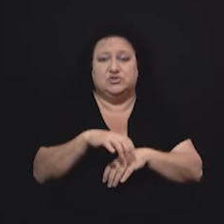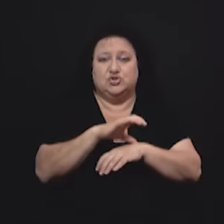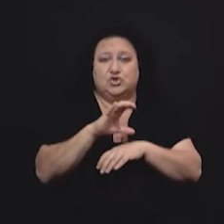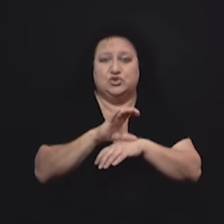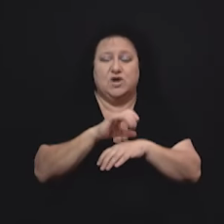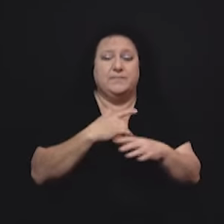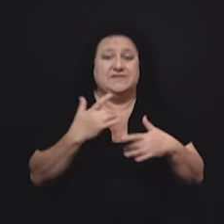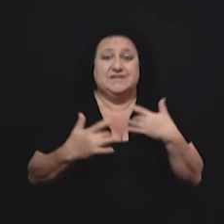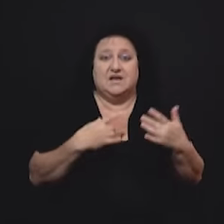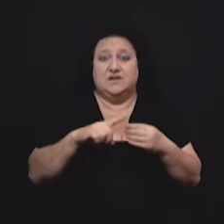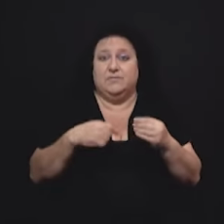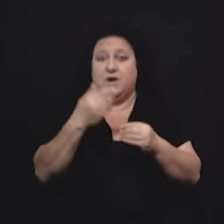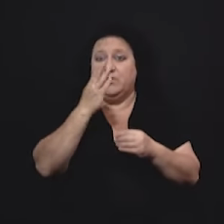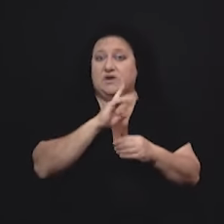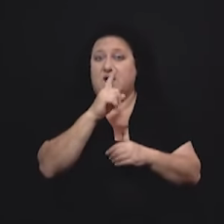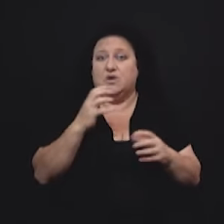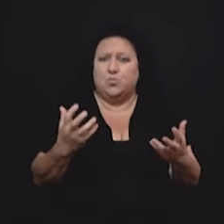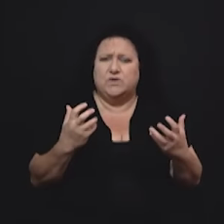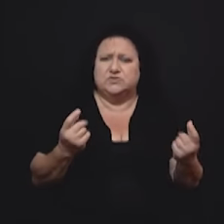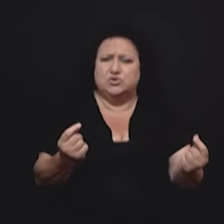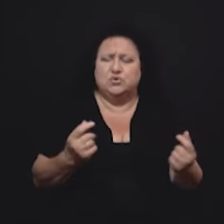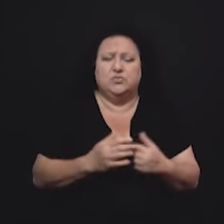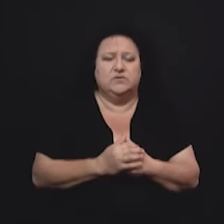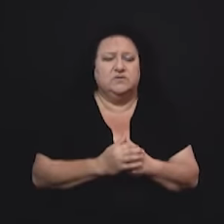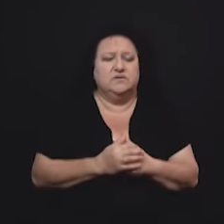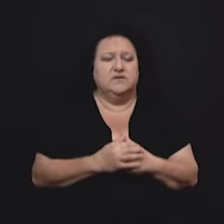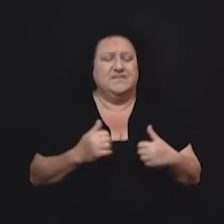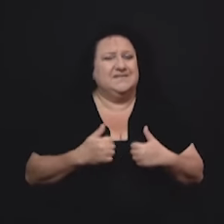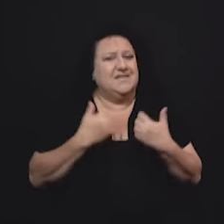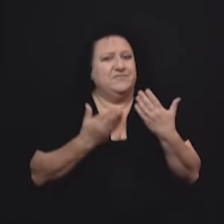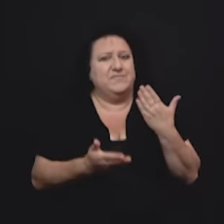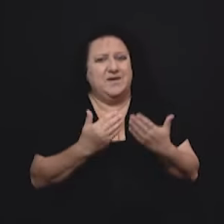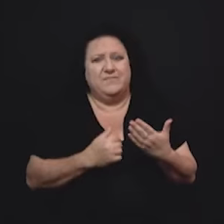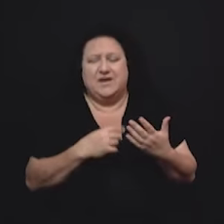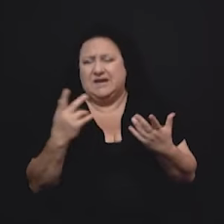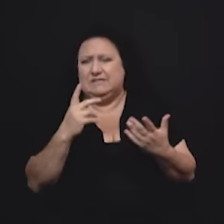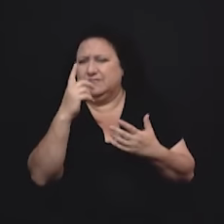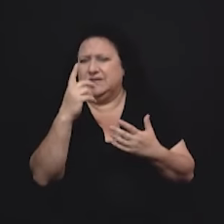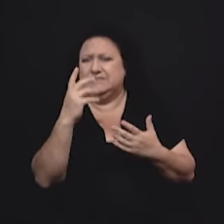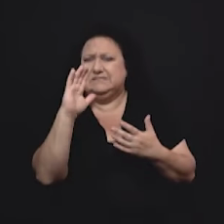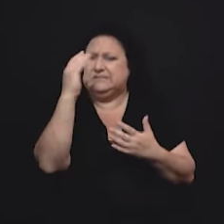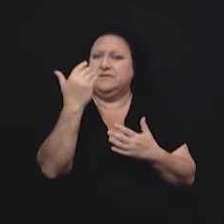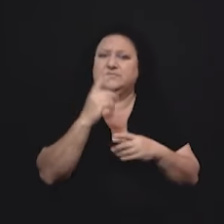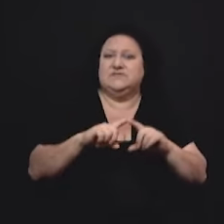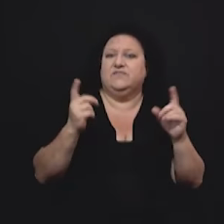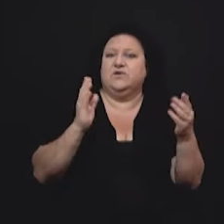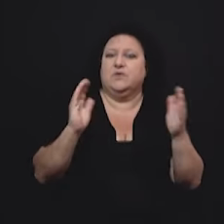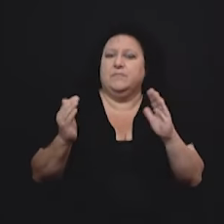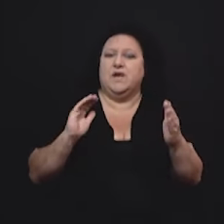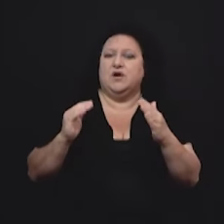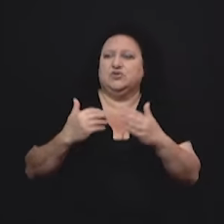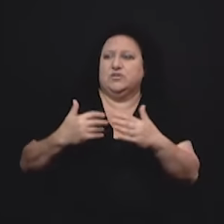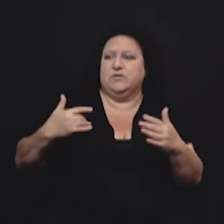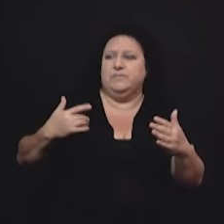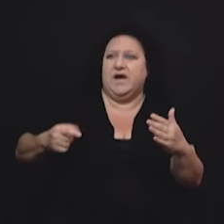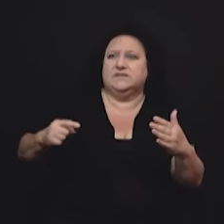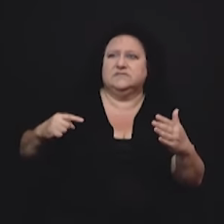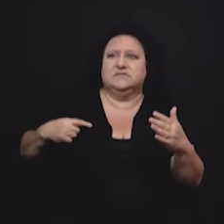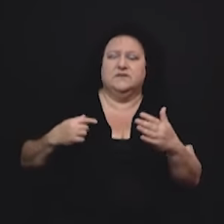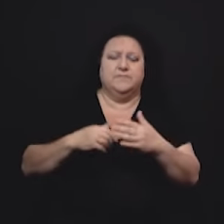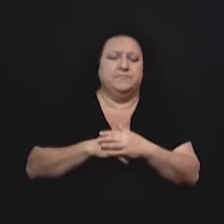God wants to do. Now, this life might look a little bit different than it has in the past. that's okay. It might not look like